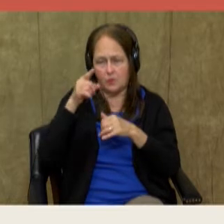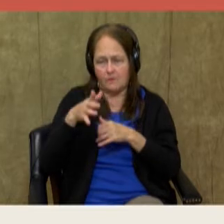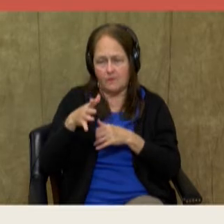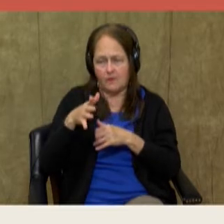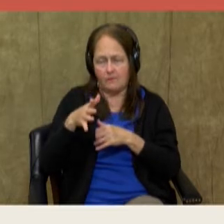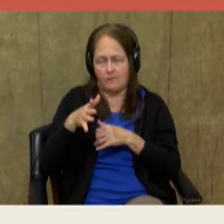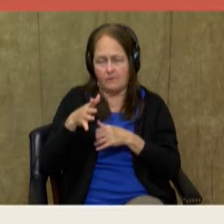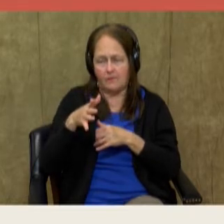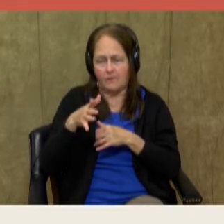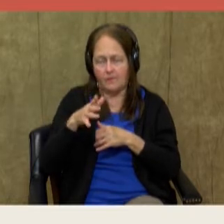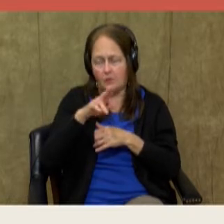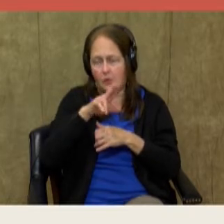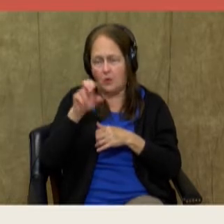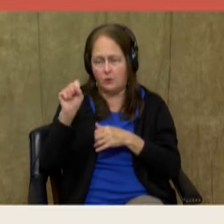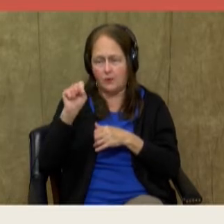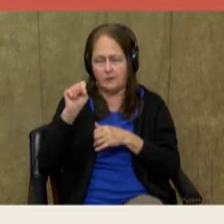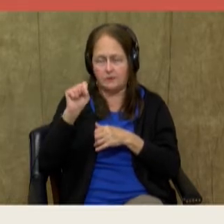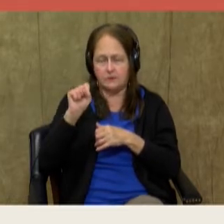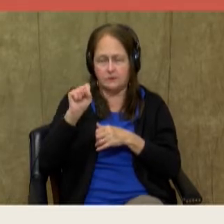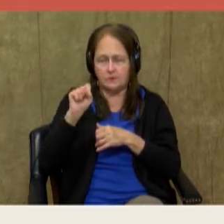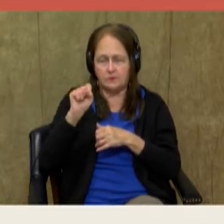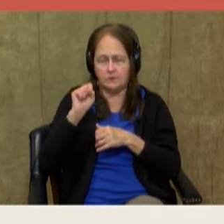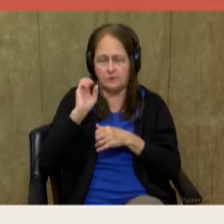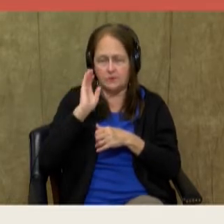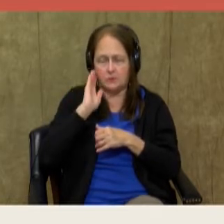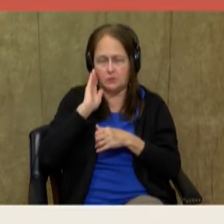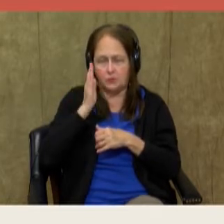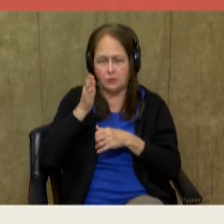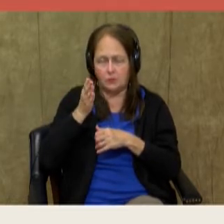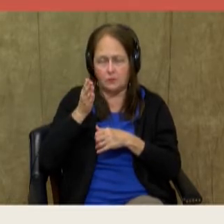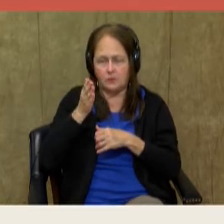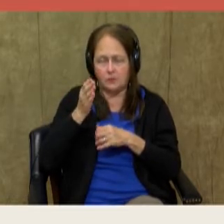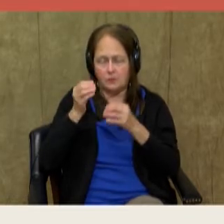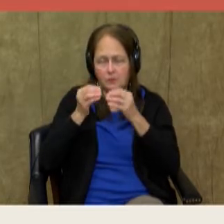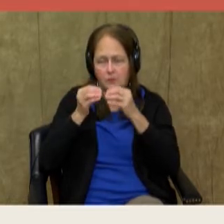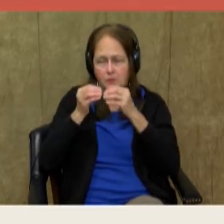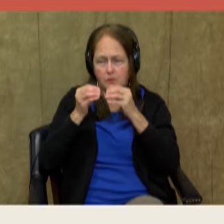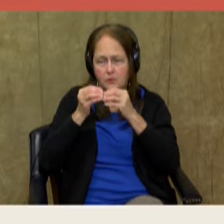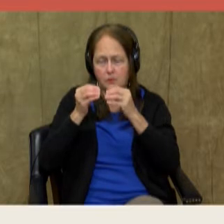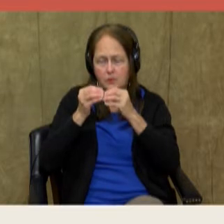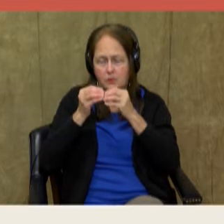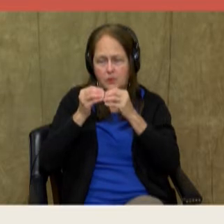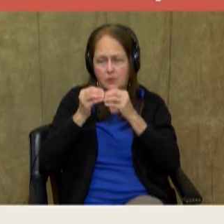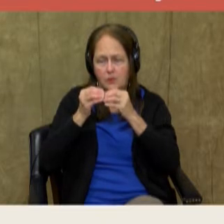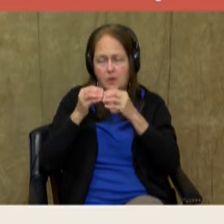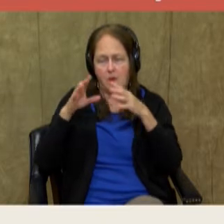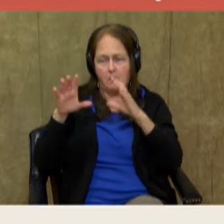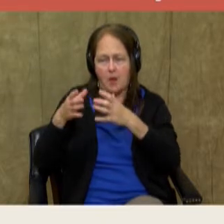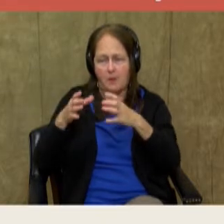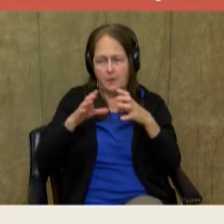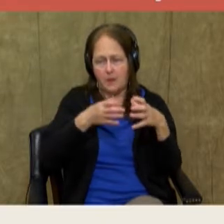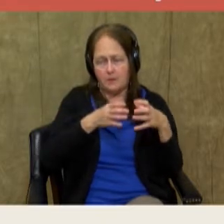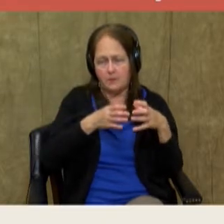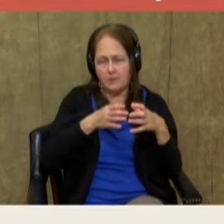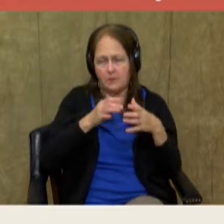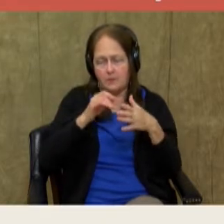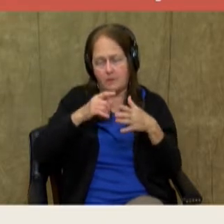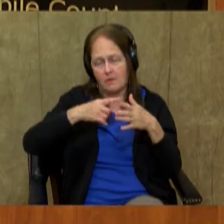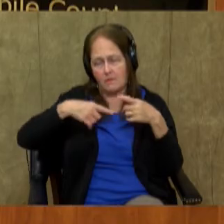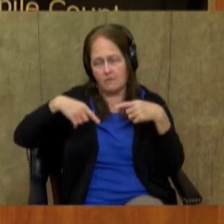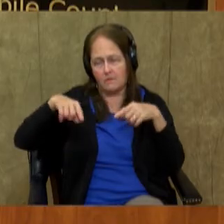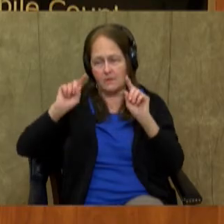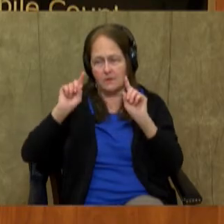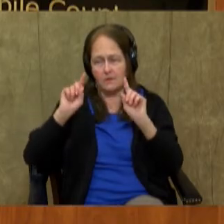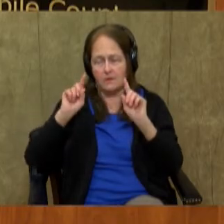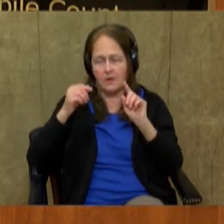size of the United States. So much more densely populated. And then finally,